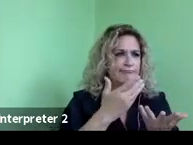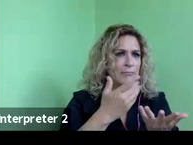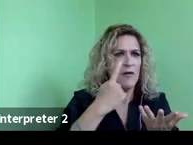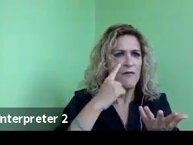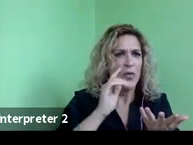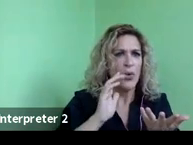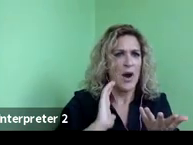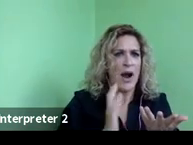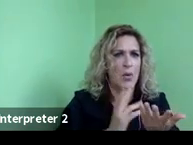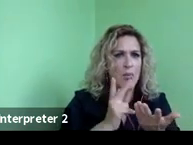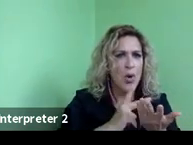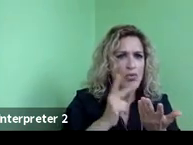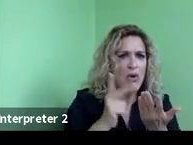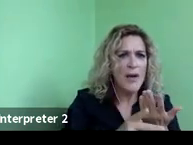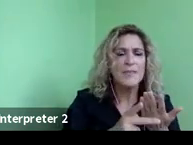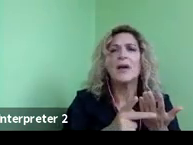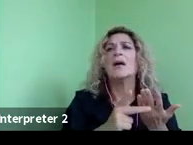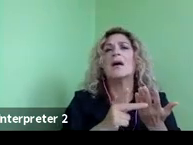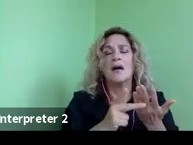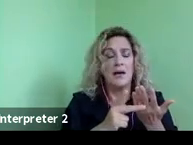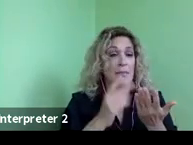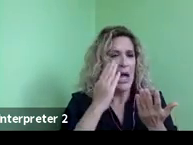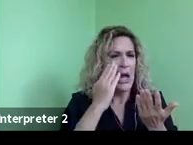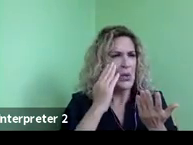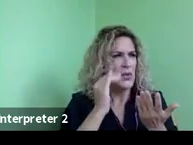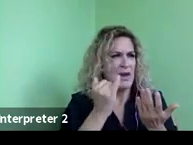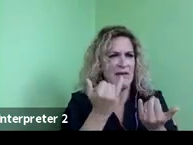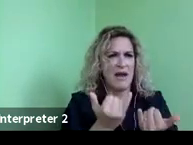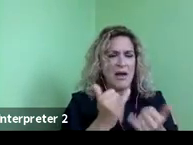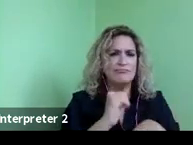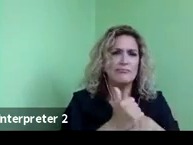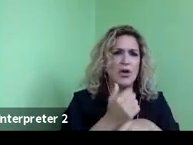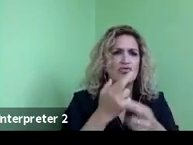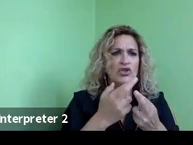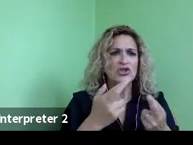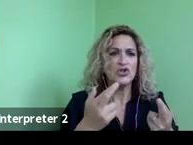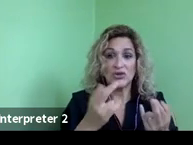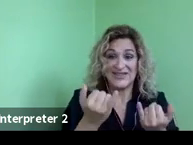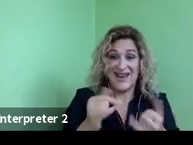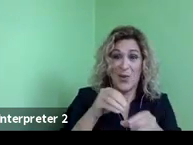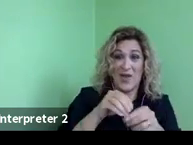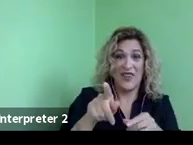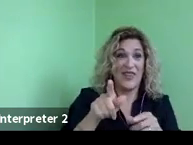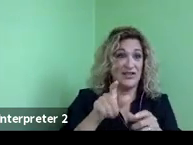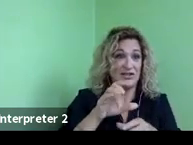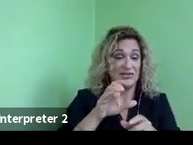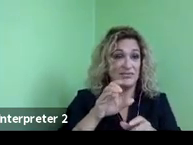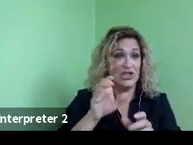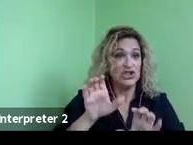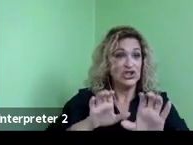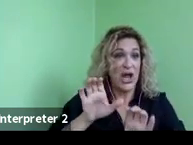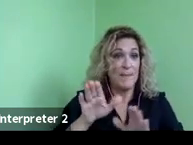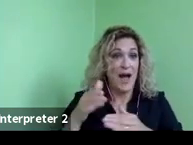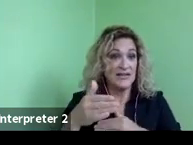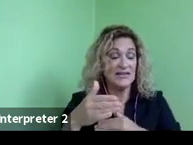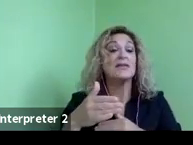got a resource that I think they're putting in the chat about that, and it's designed in a way that it can